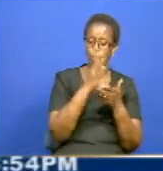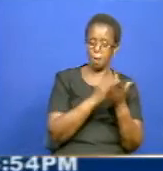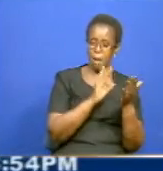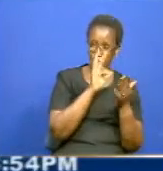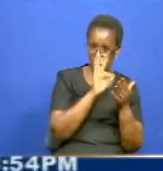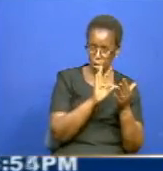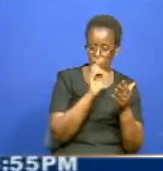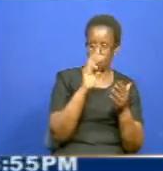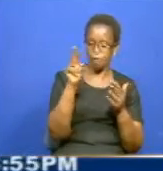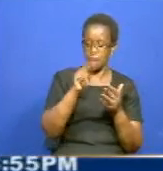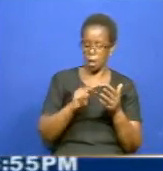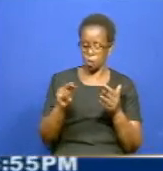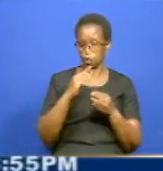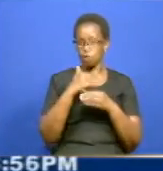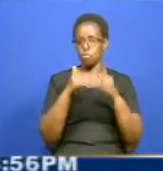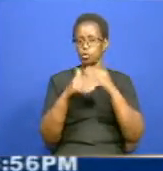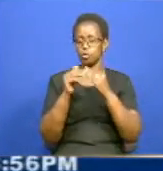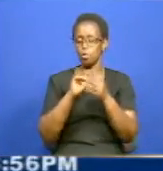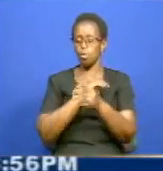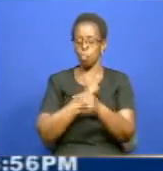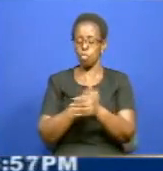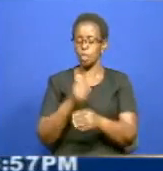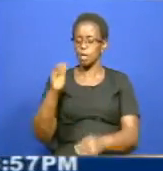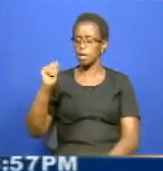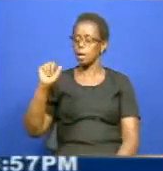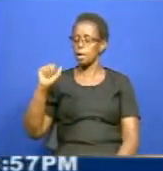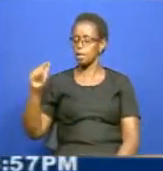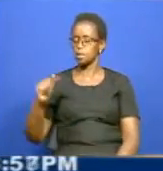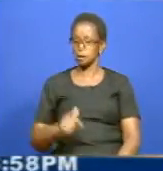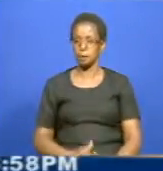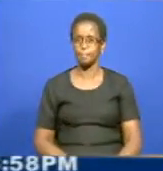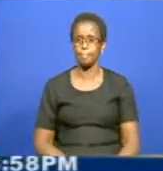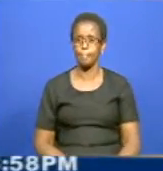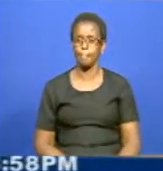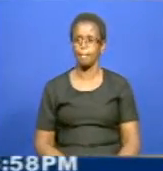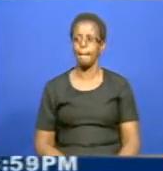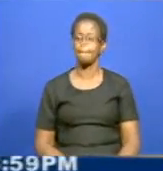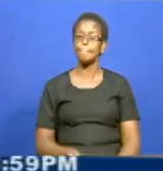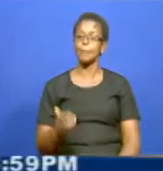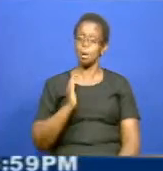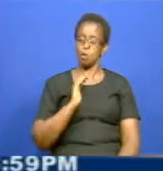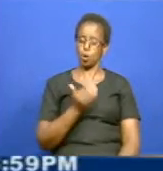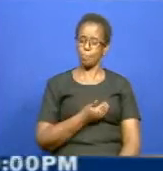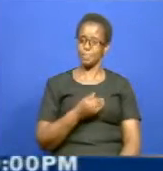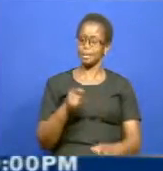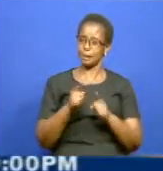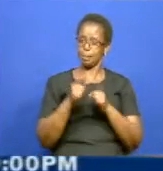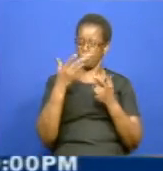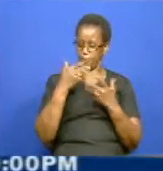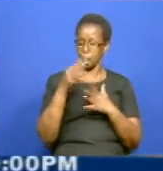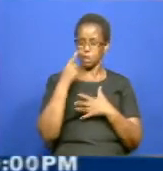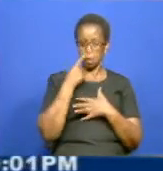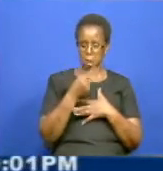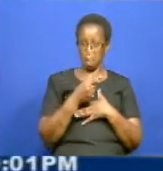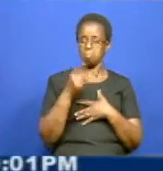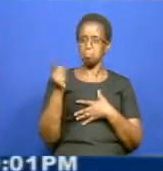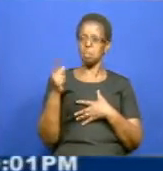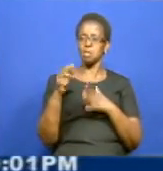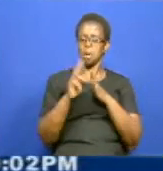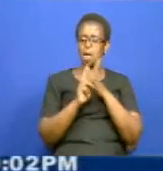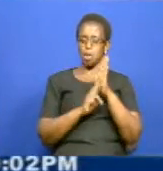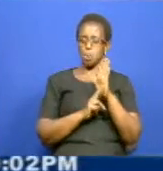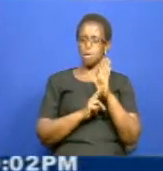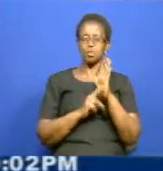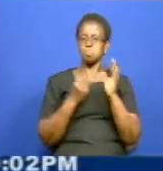Authority Act, Mr. Speaker. The committee also observed that those regulations were not transmitted